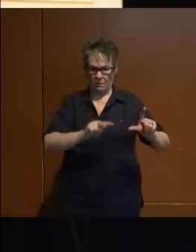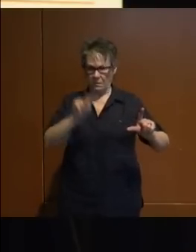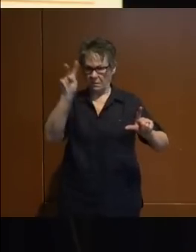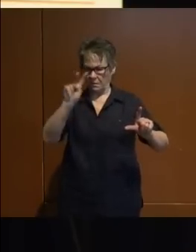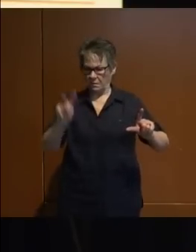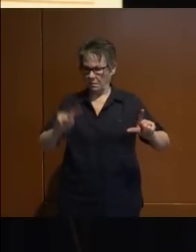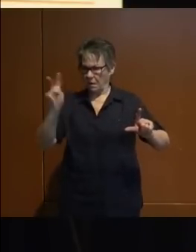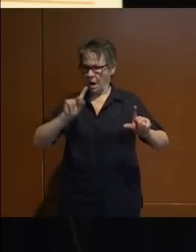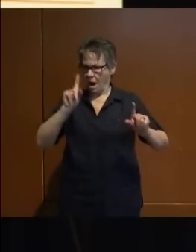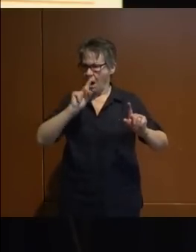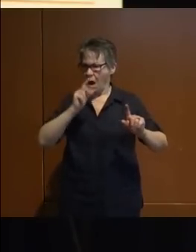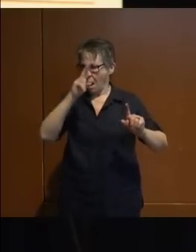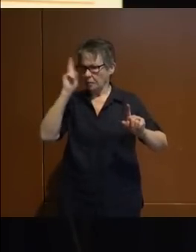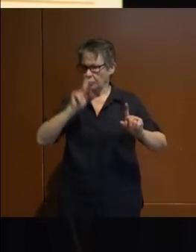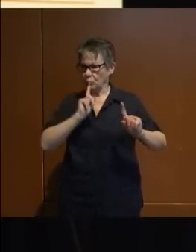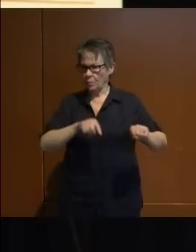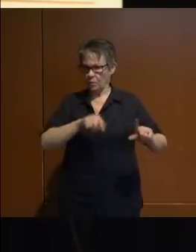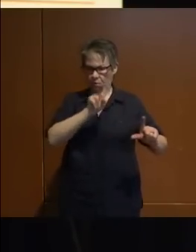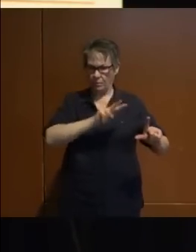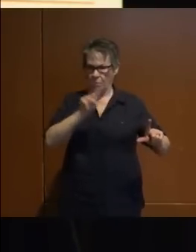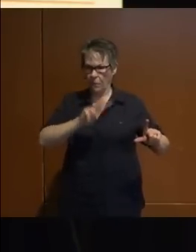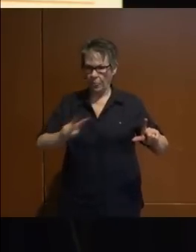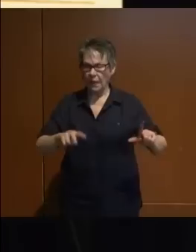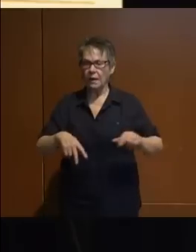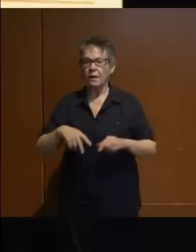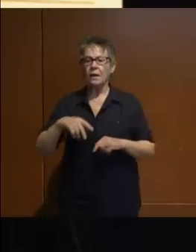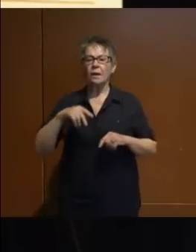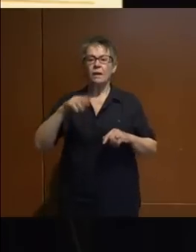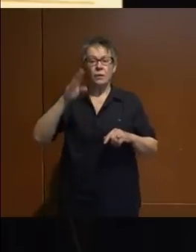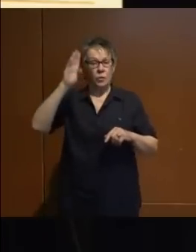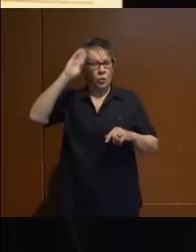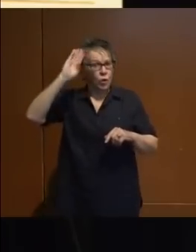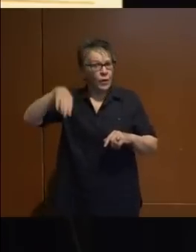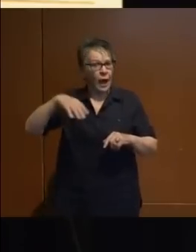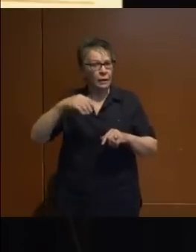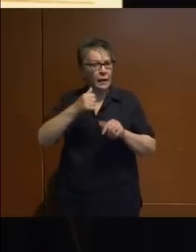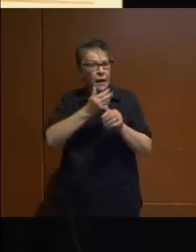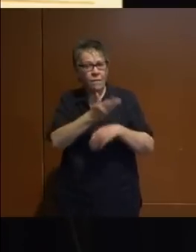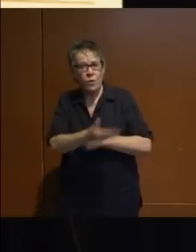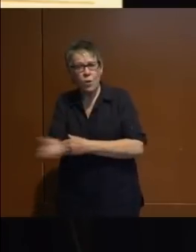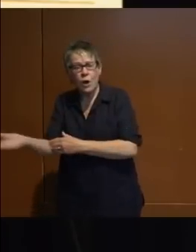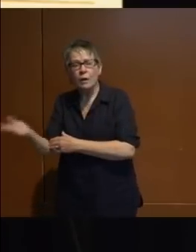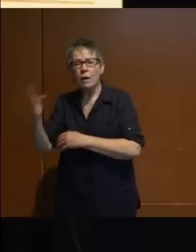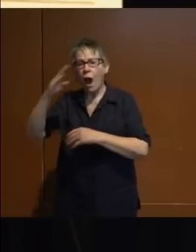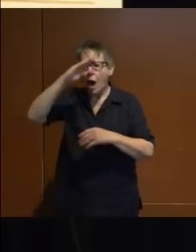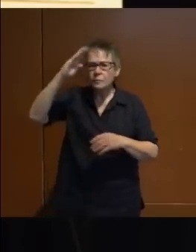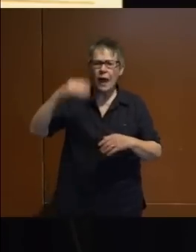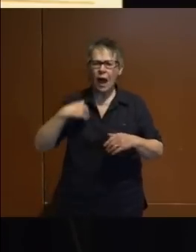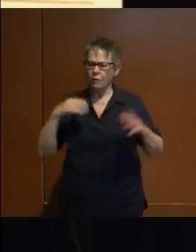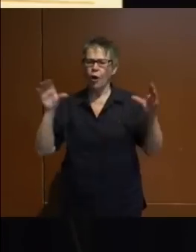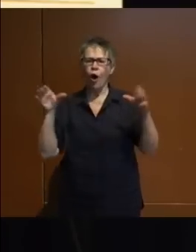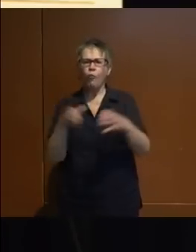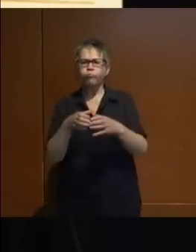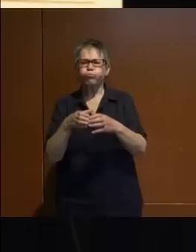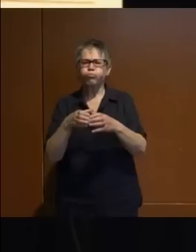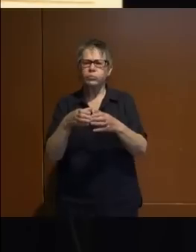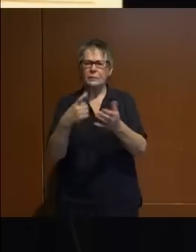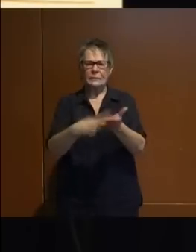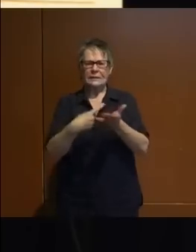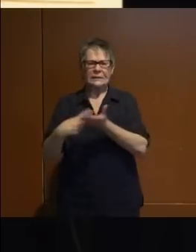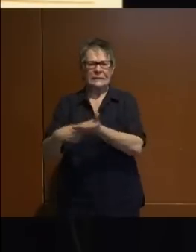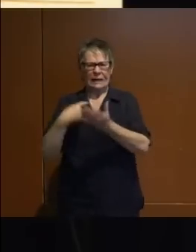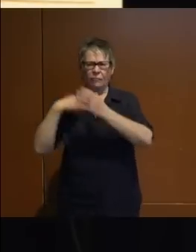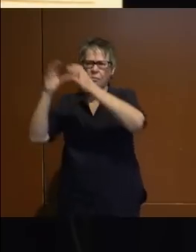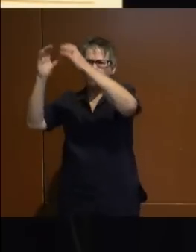know, all hospitals every morning have a huddle where they say, you know, what's the day going to look like? You know, how many employees